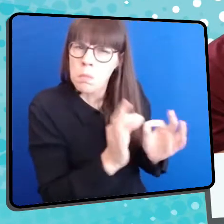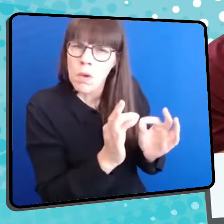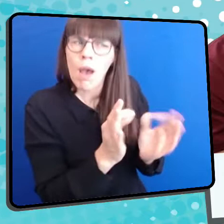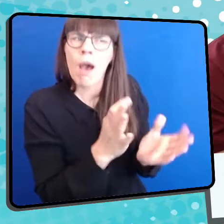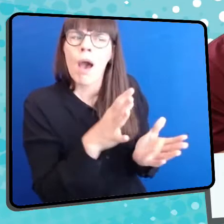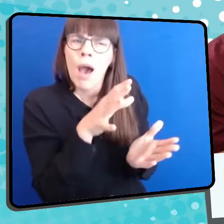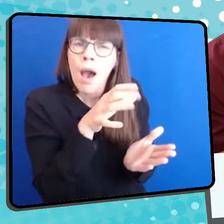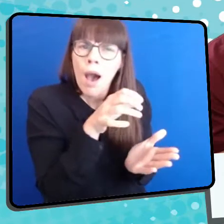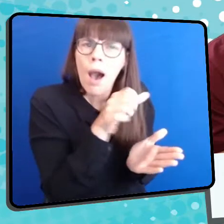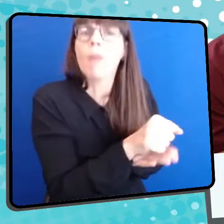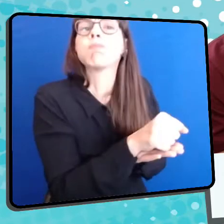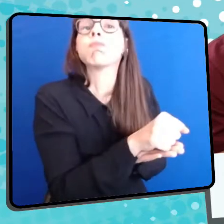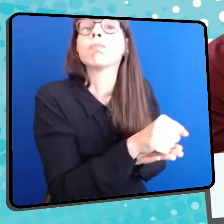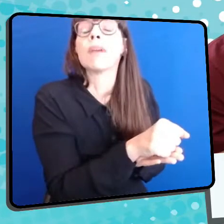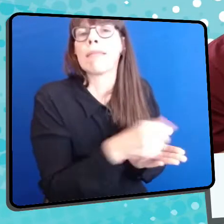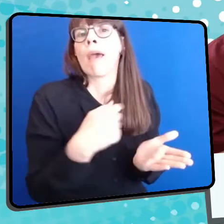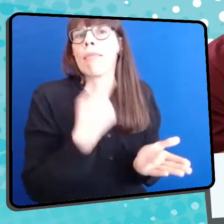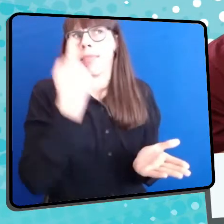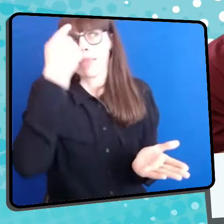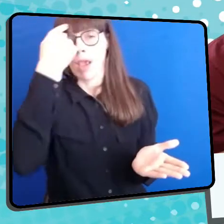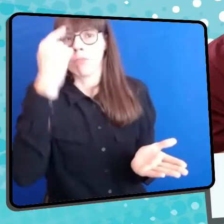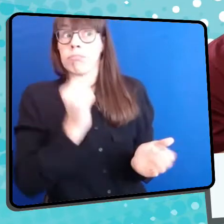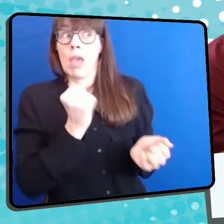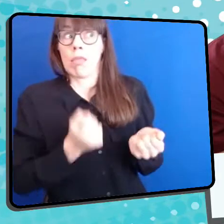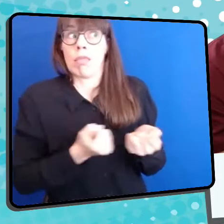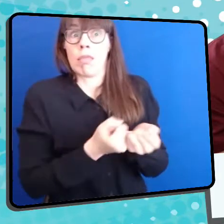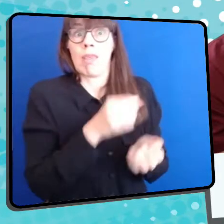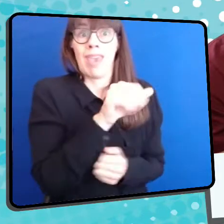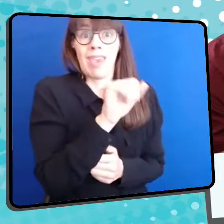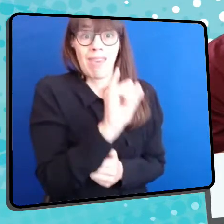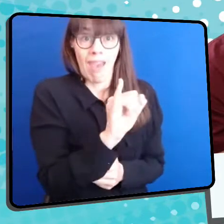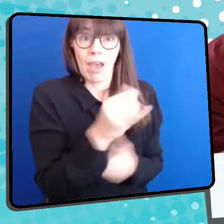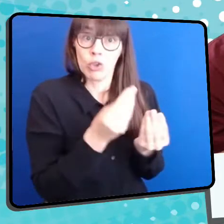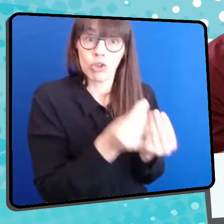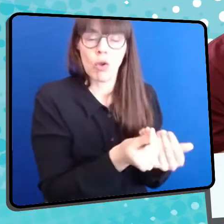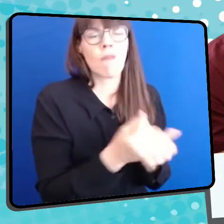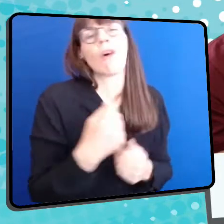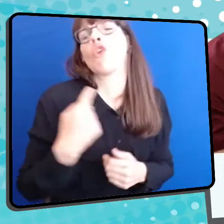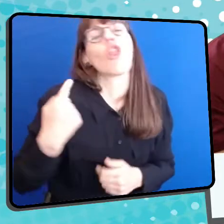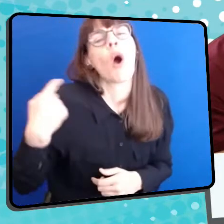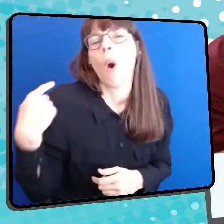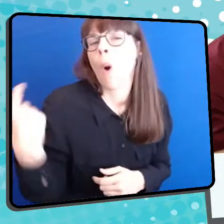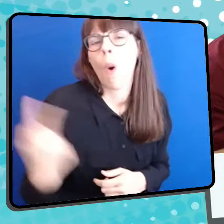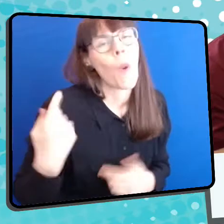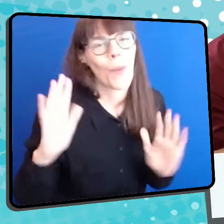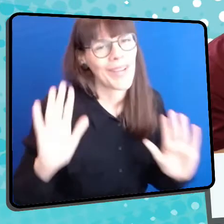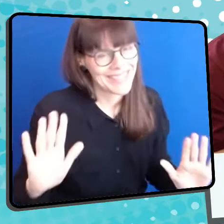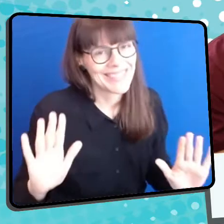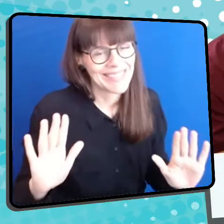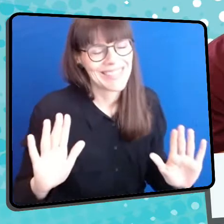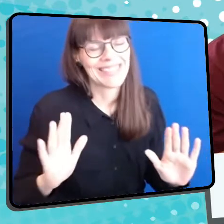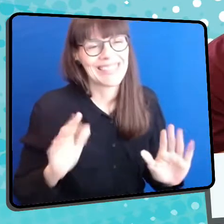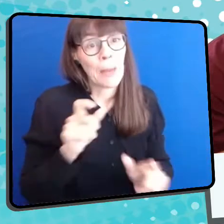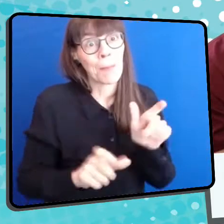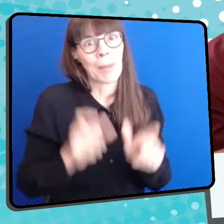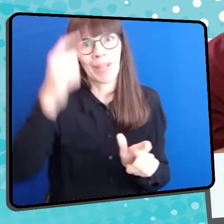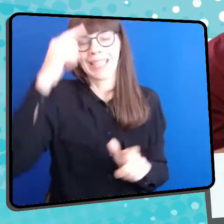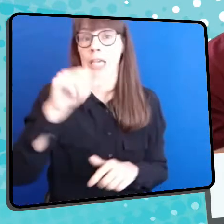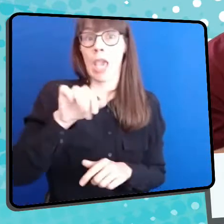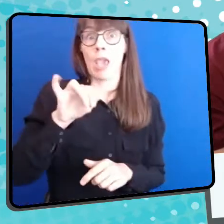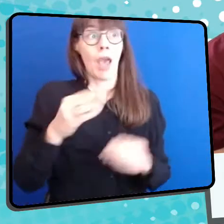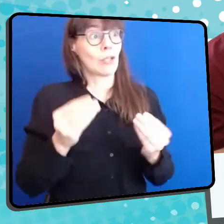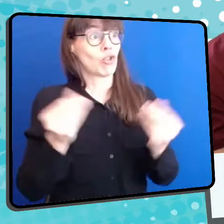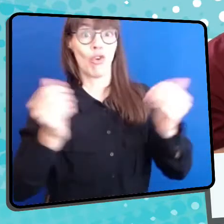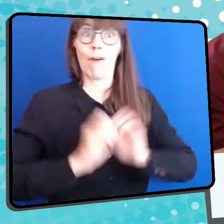if you can technically help them with AI, which is not always the answer, as people like to think. Yes.